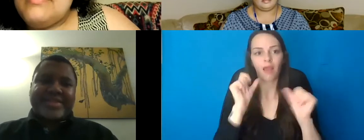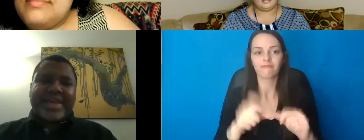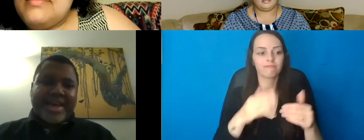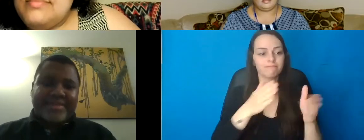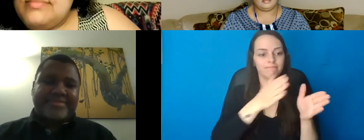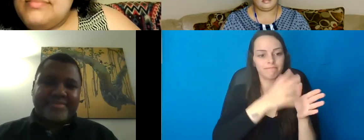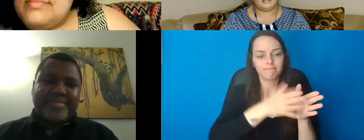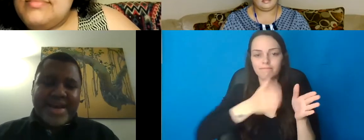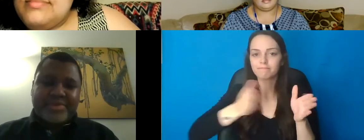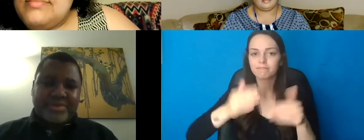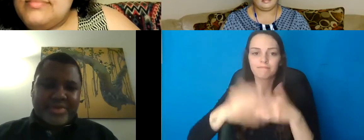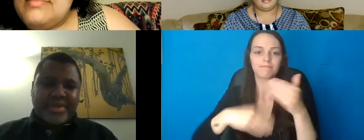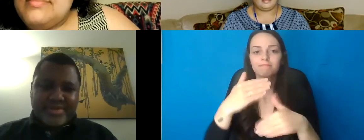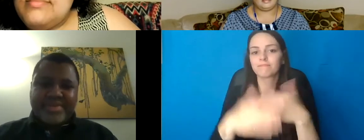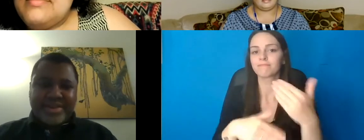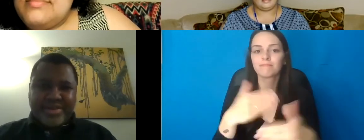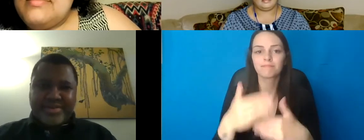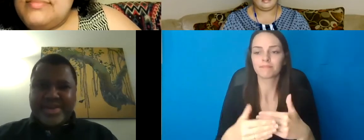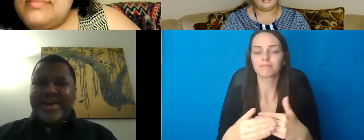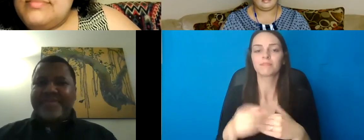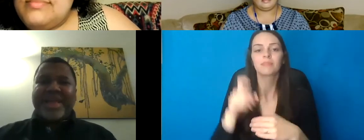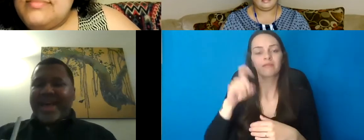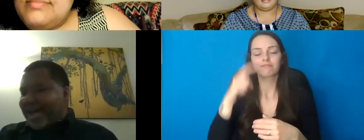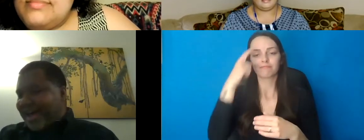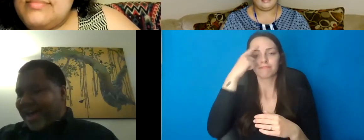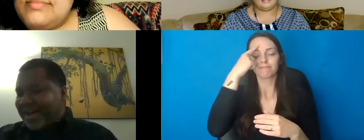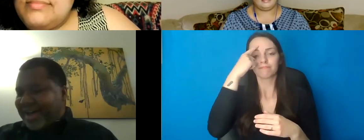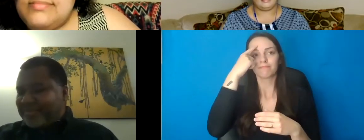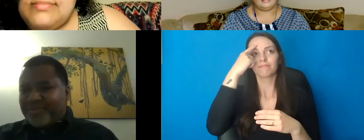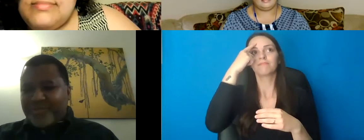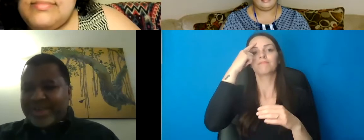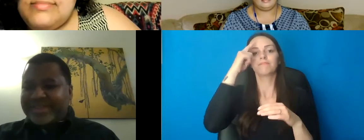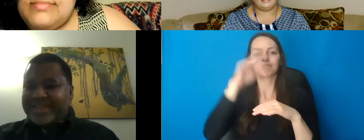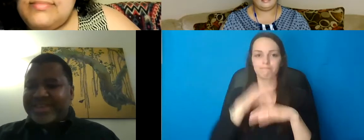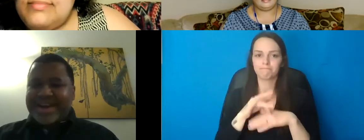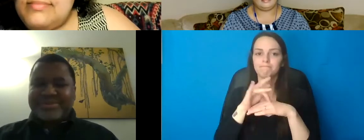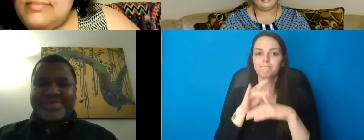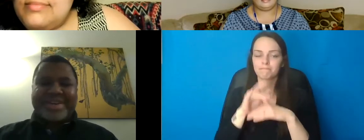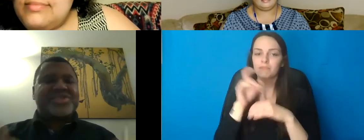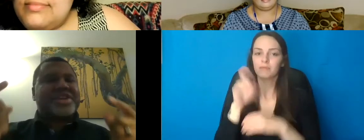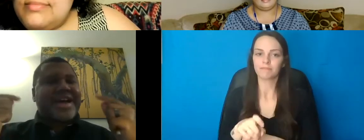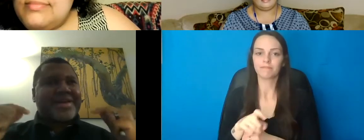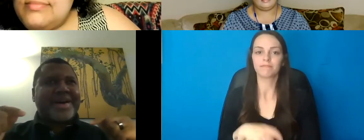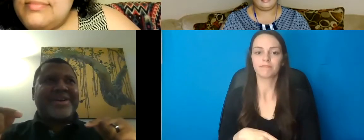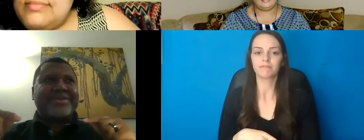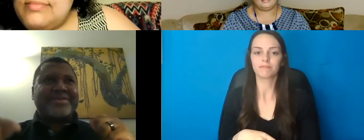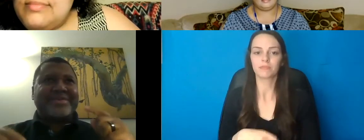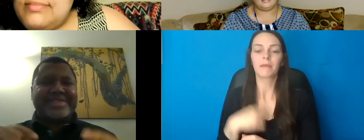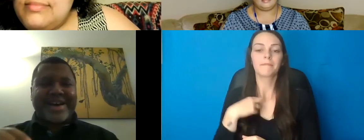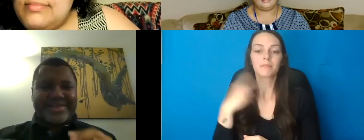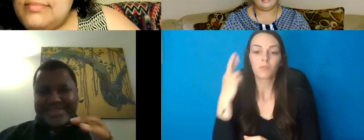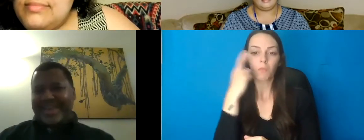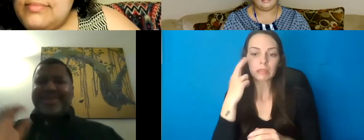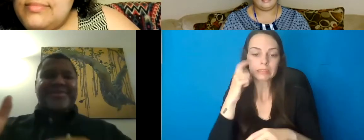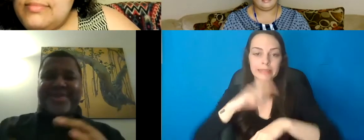let it sink in. Absolutely. Thank you. I'm realizing the time, so I'm gonna check my own